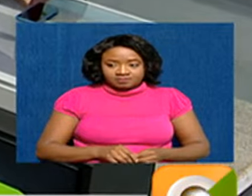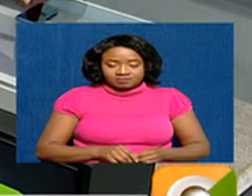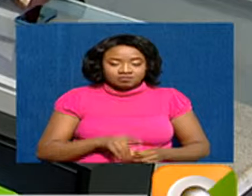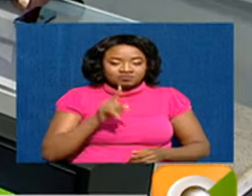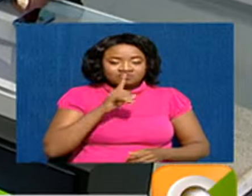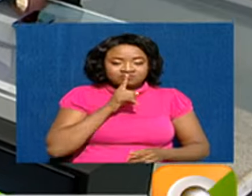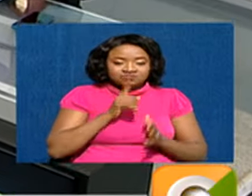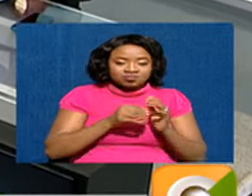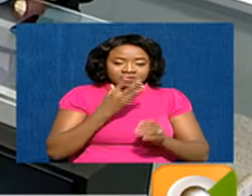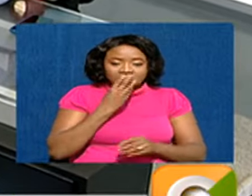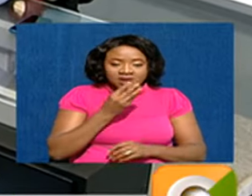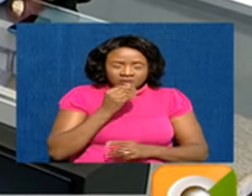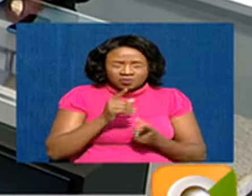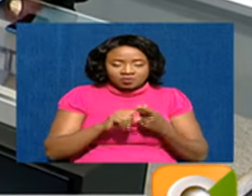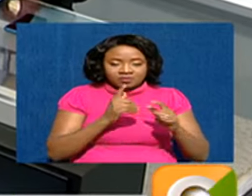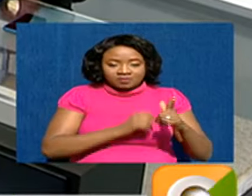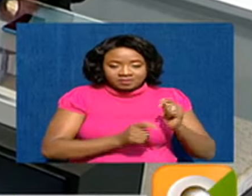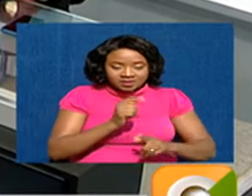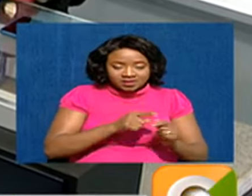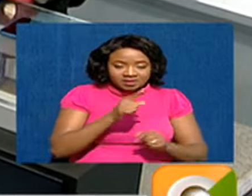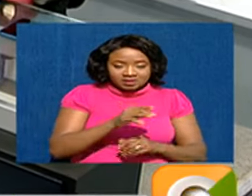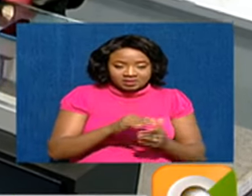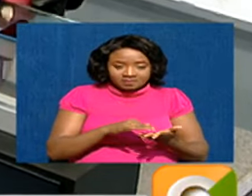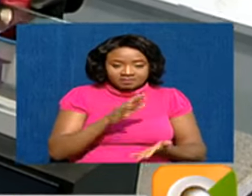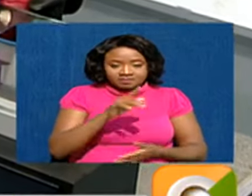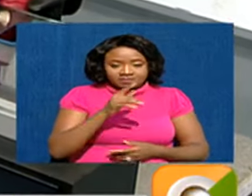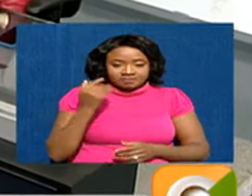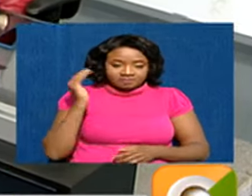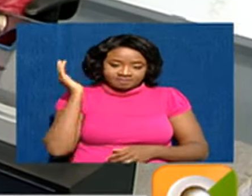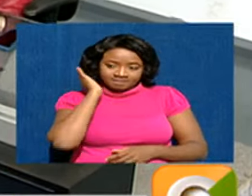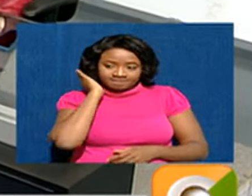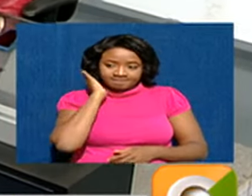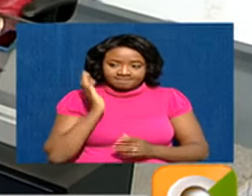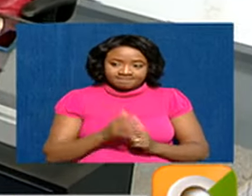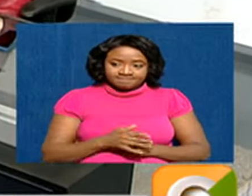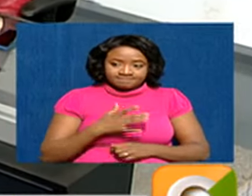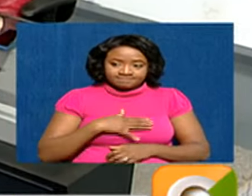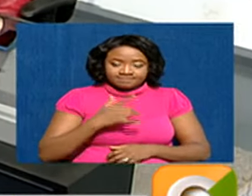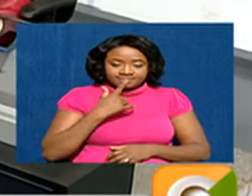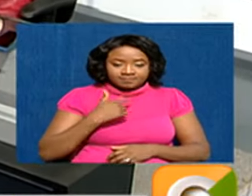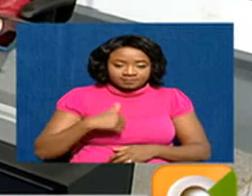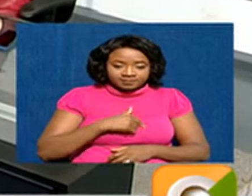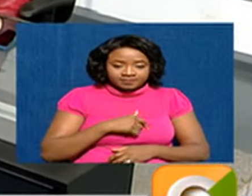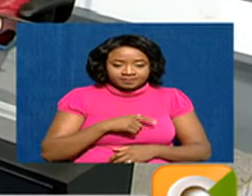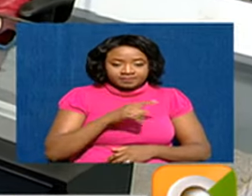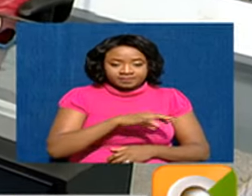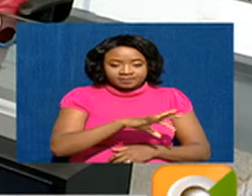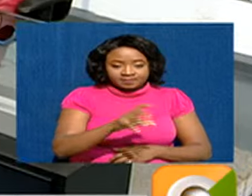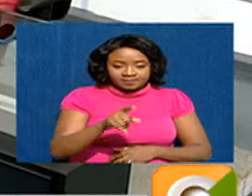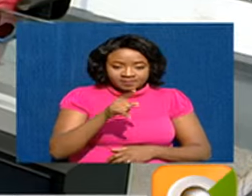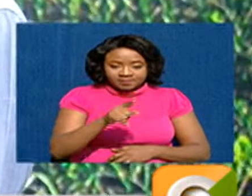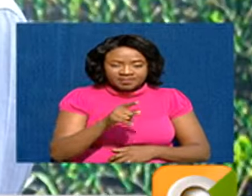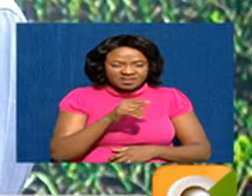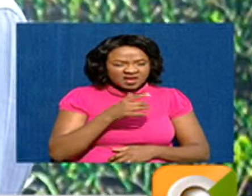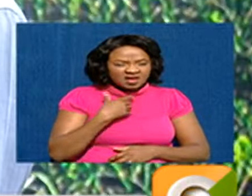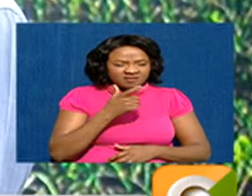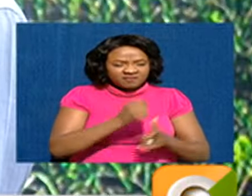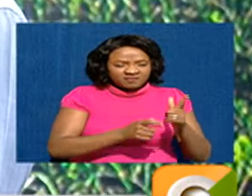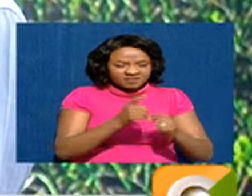and milk are the main produce of Moranga, right? Tell us about the county-owned milk factory that collapsed in